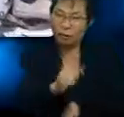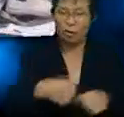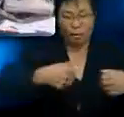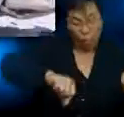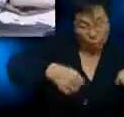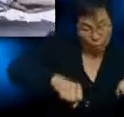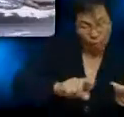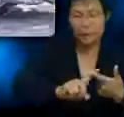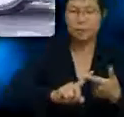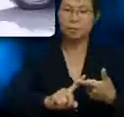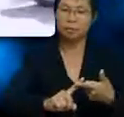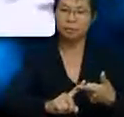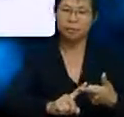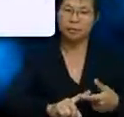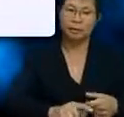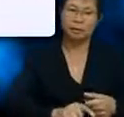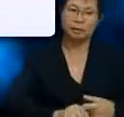Motorbike,